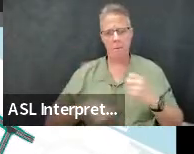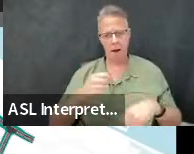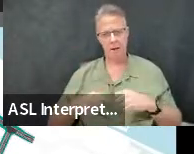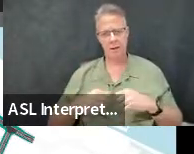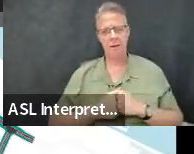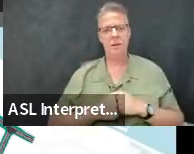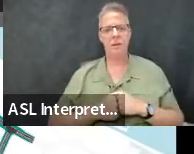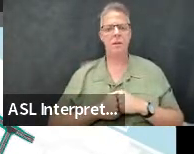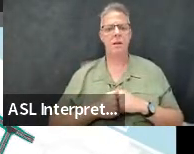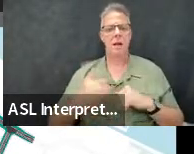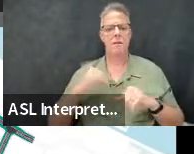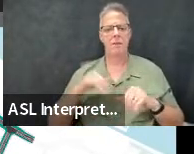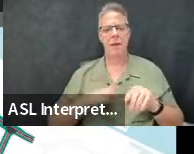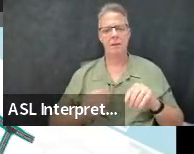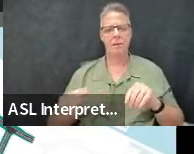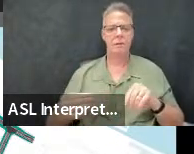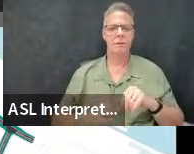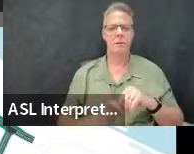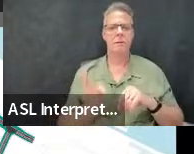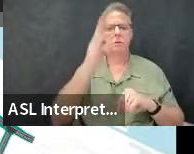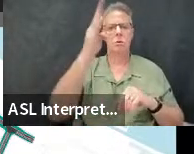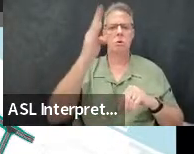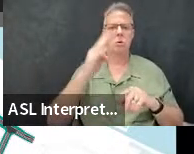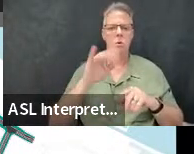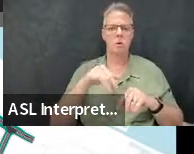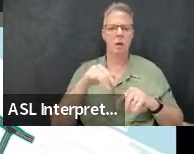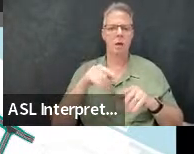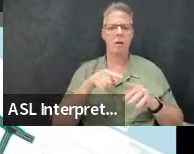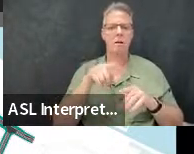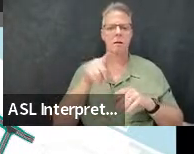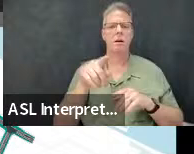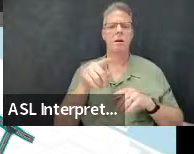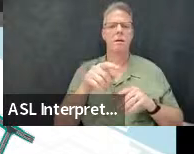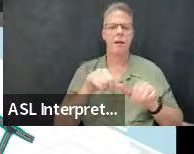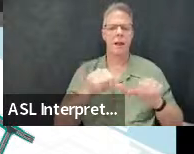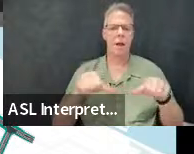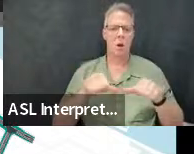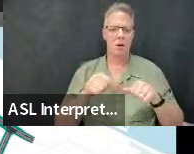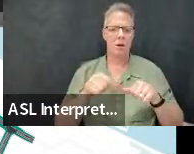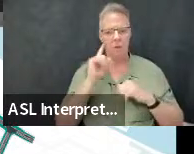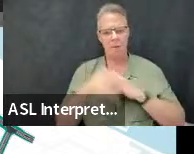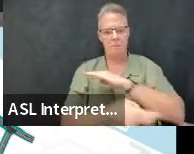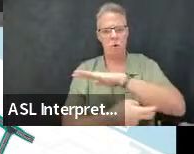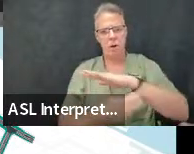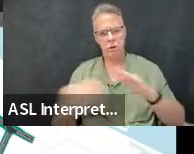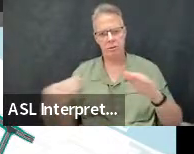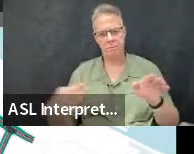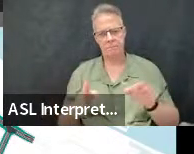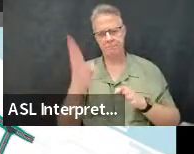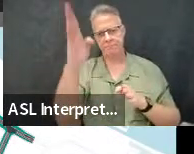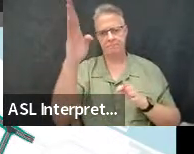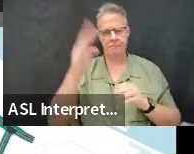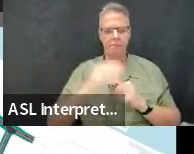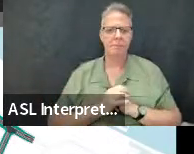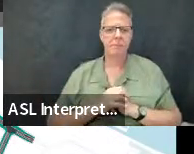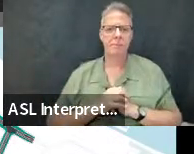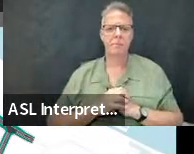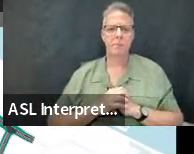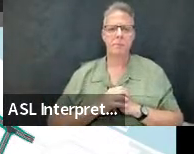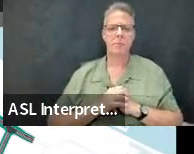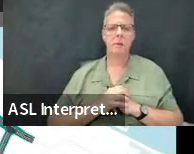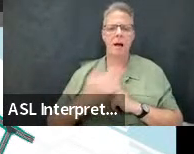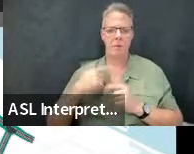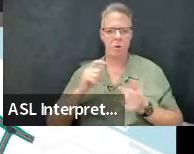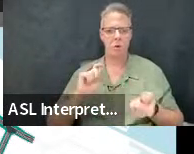also a path leading them to the main river bridge from this area. There's at There is